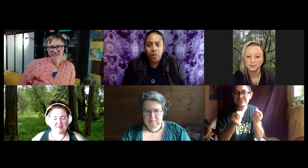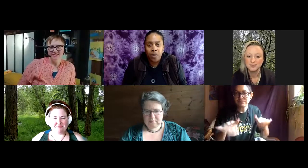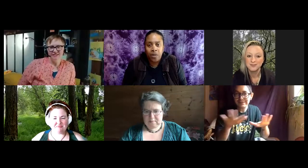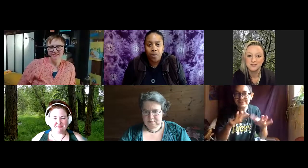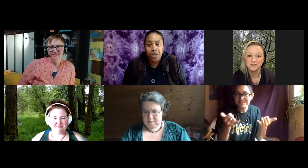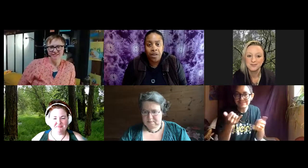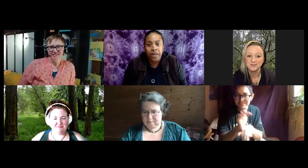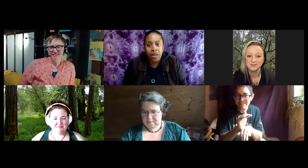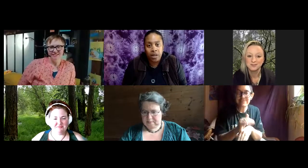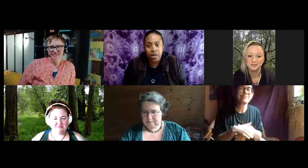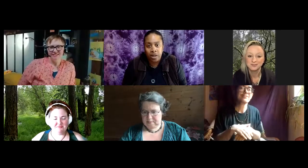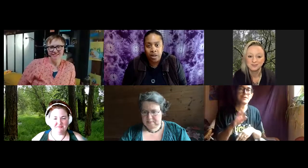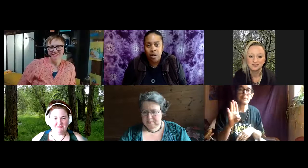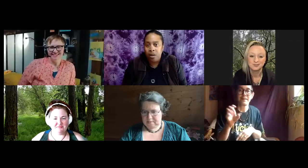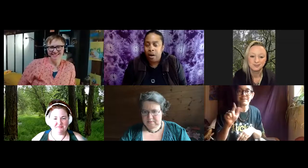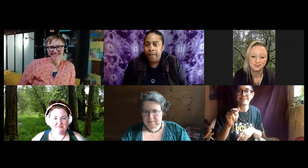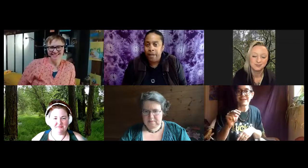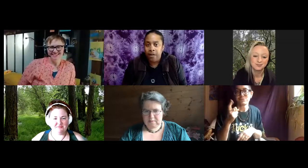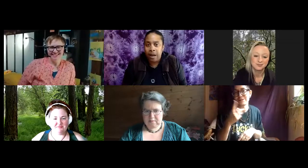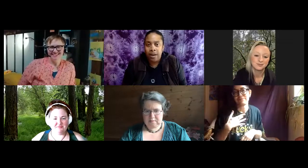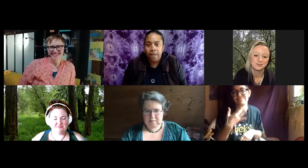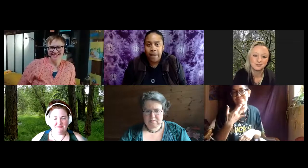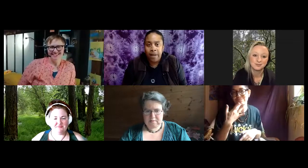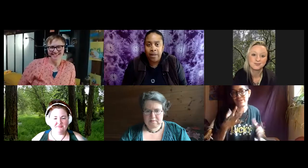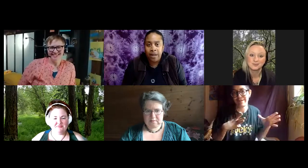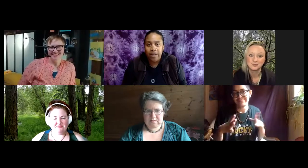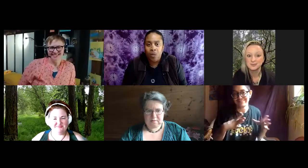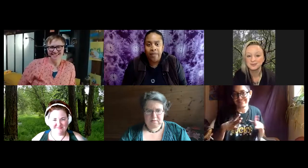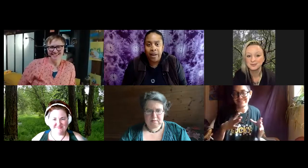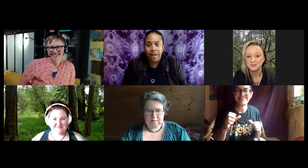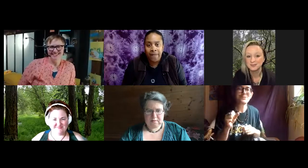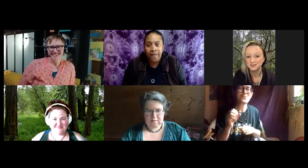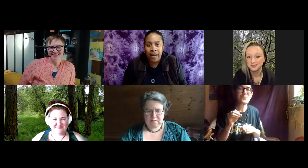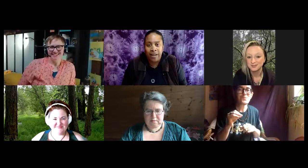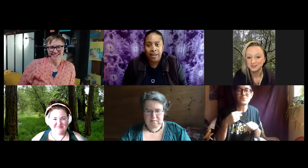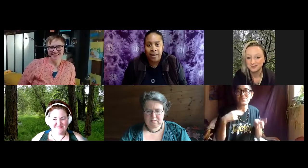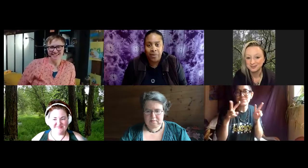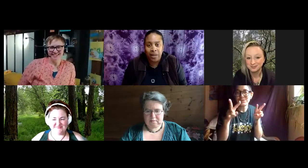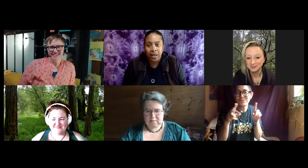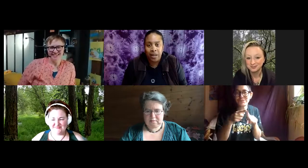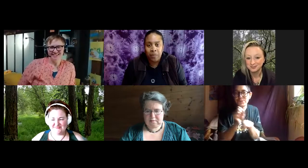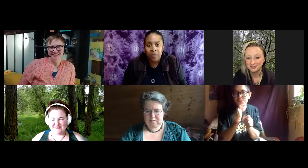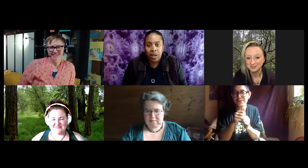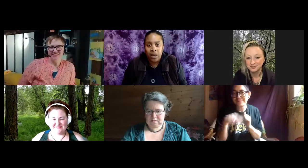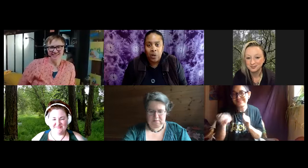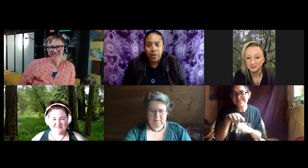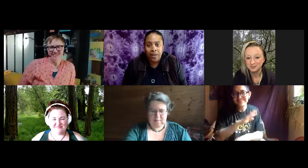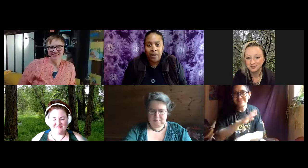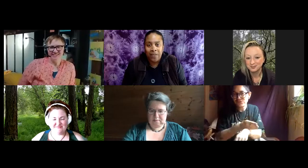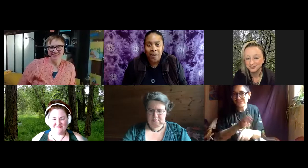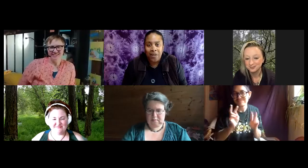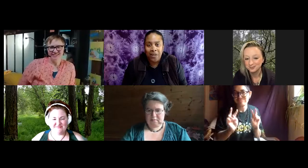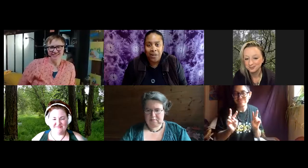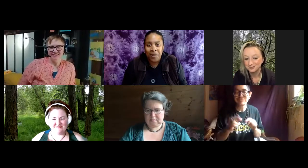to working with you with this energy of the night of Beltane. It's one of my favorite holidays, really. And so I'm really